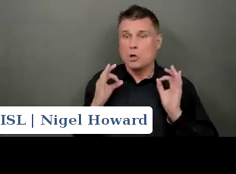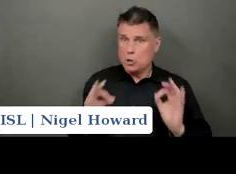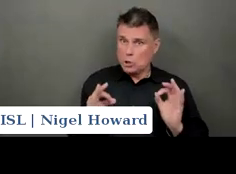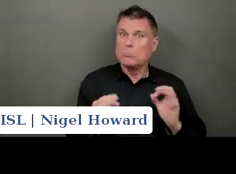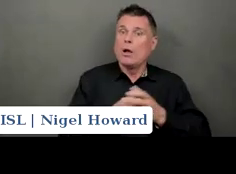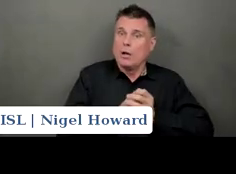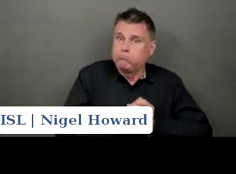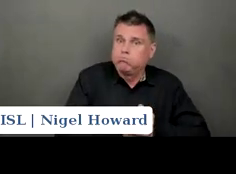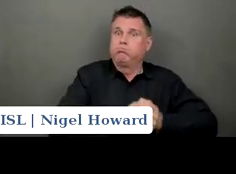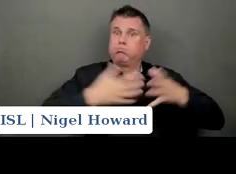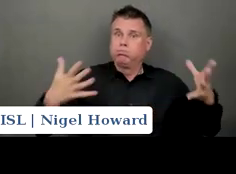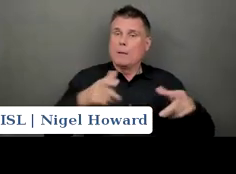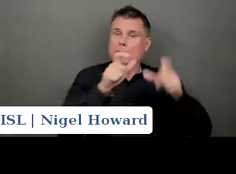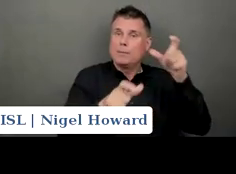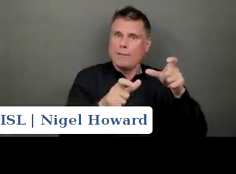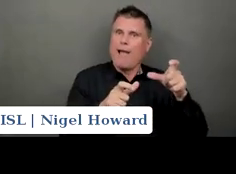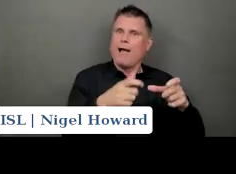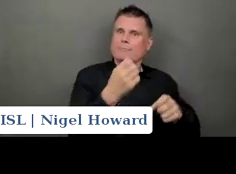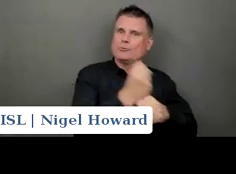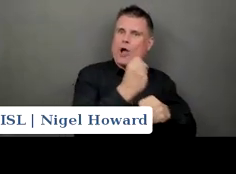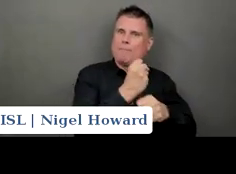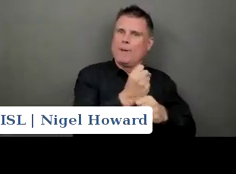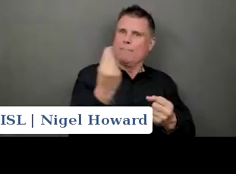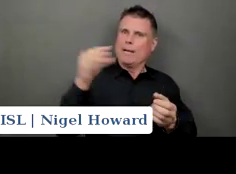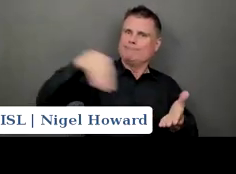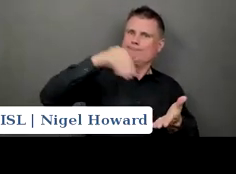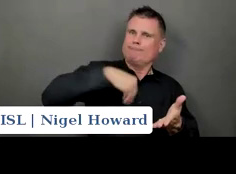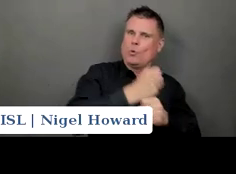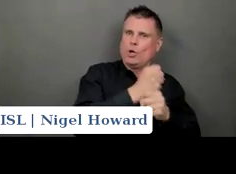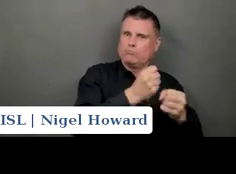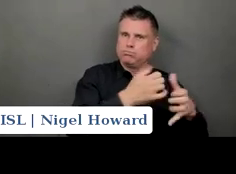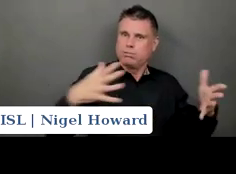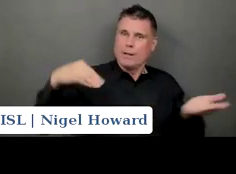set of wages, work conditions, etc., that were not there.